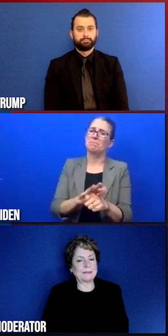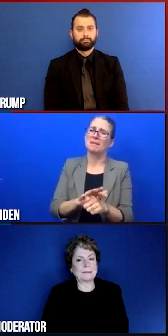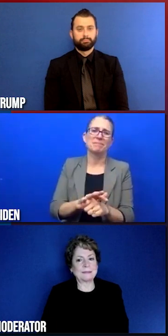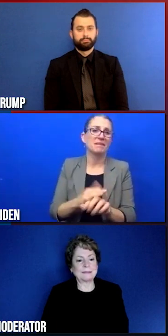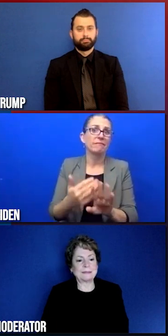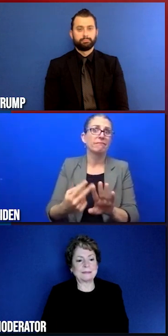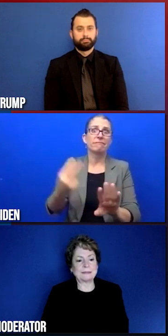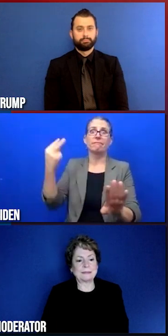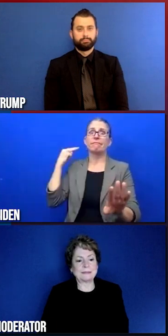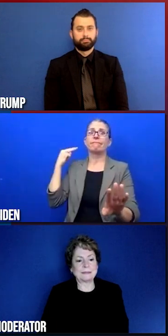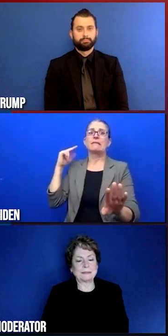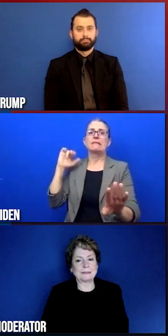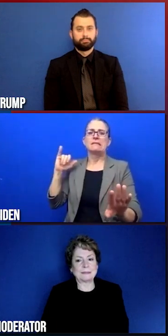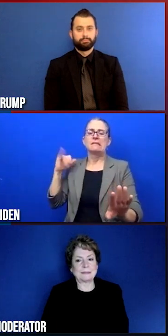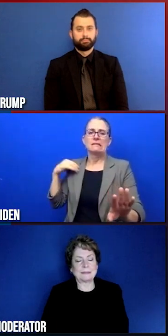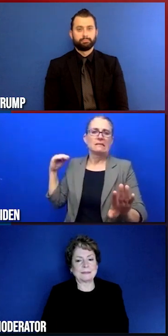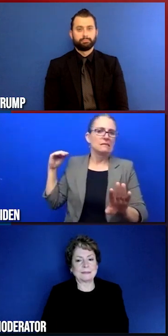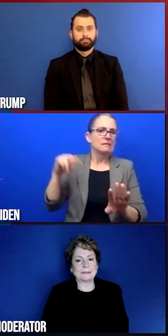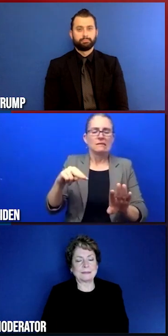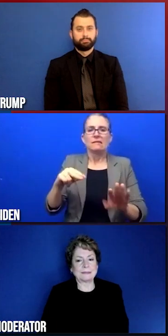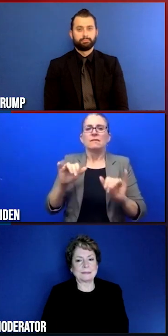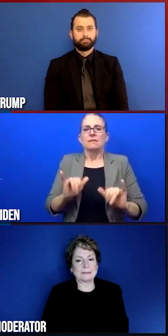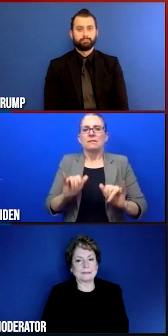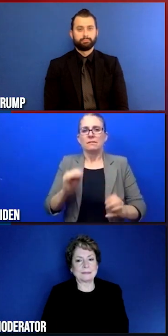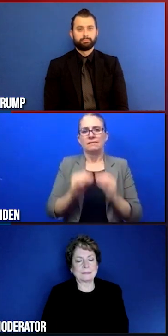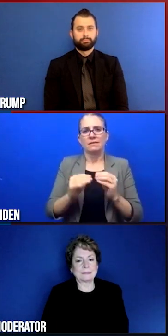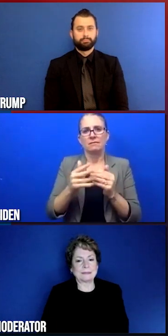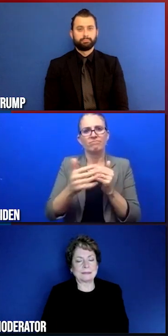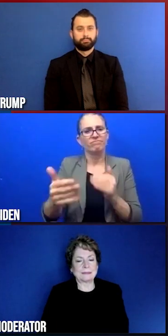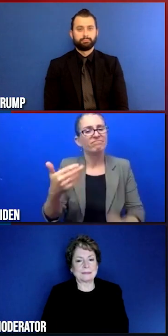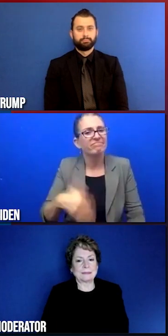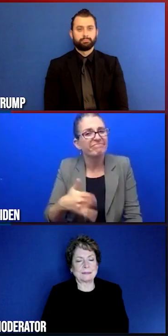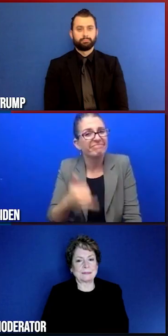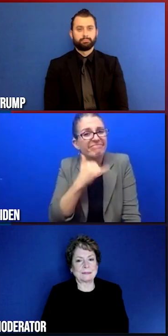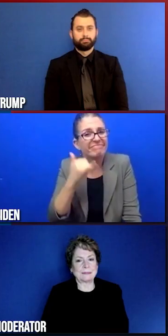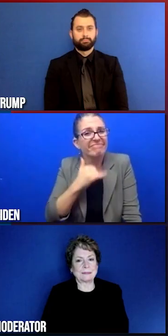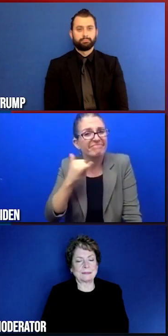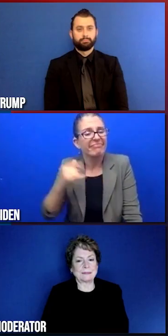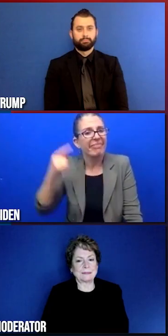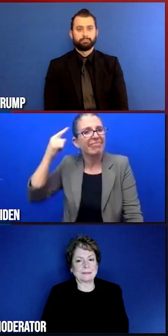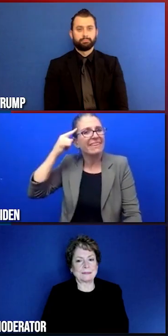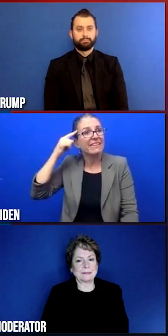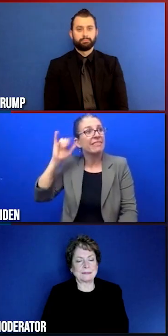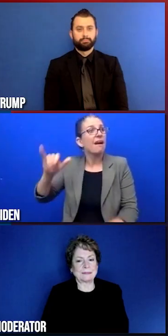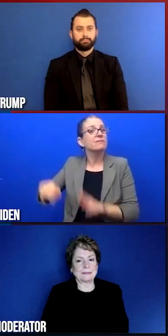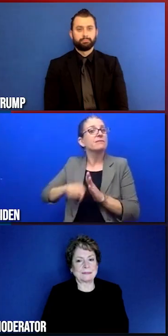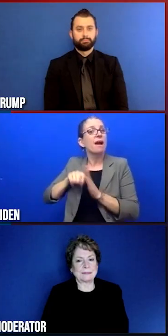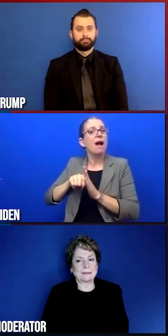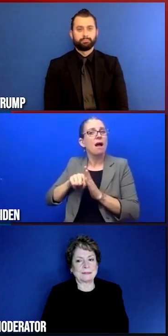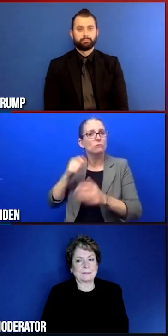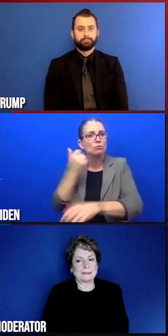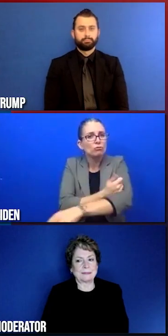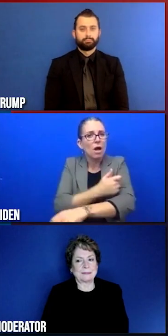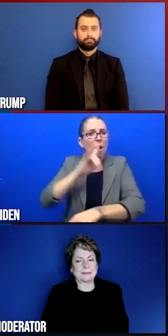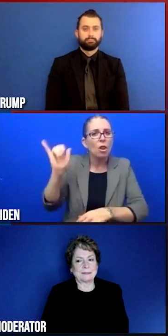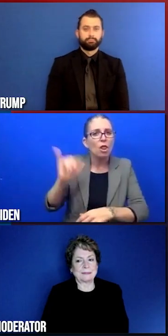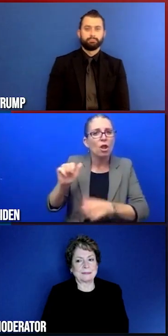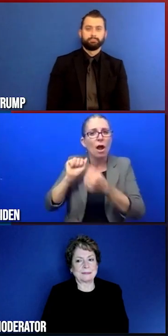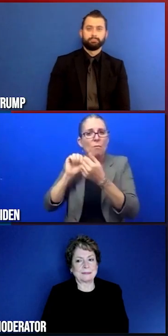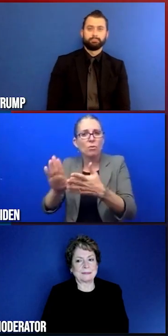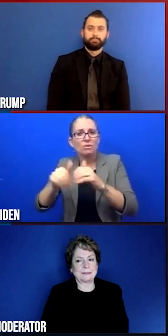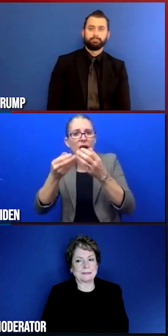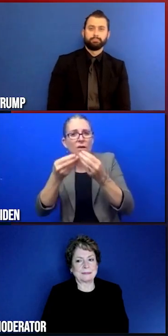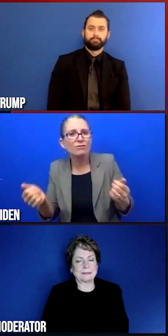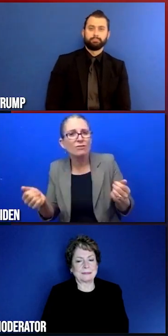pass those laws relating to drugs. But they were not in the crime bill. But why didn't he get it done? See, it's all talk, no action with these